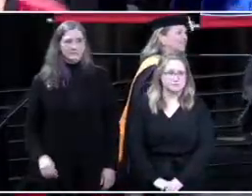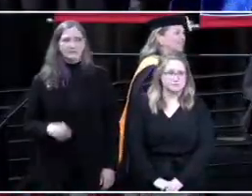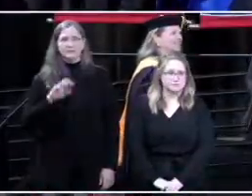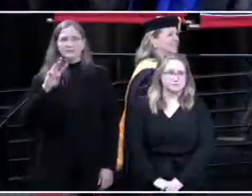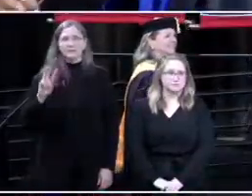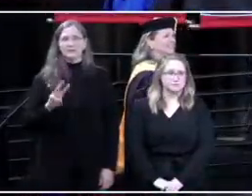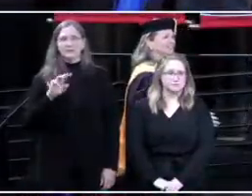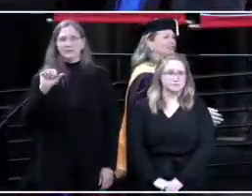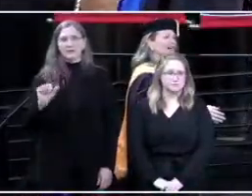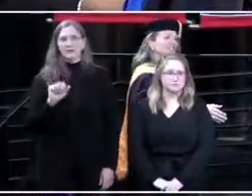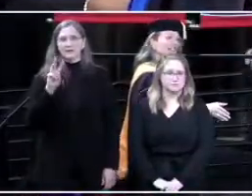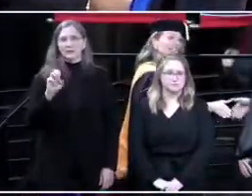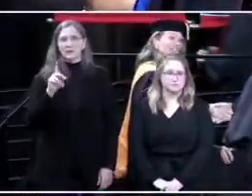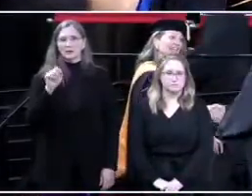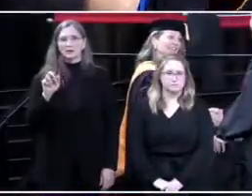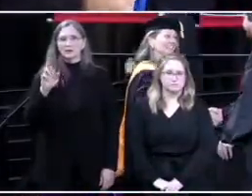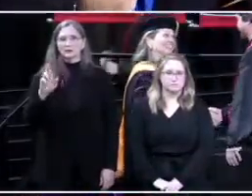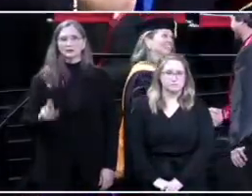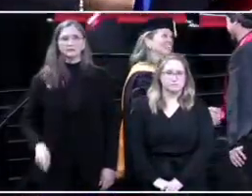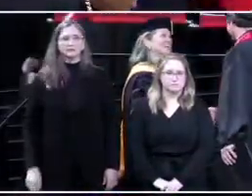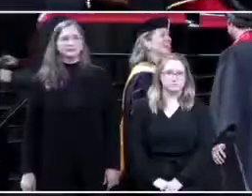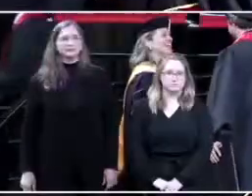Whitney Alexis Walker,